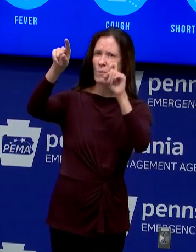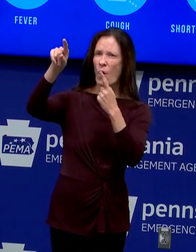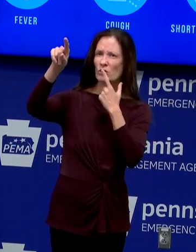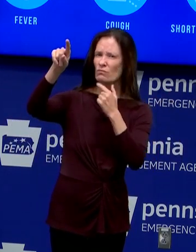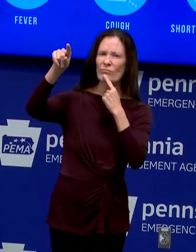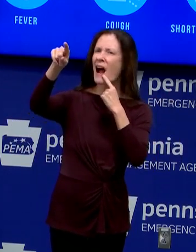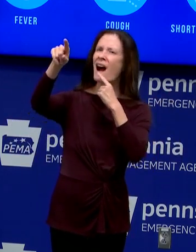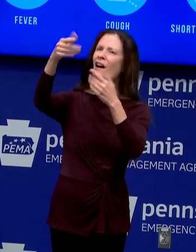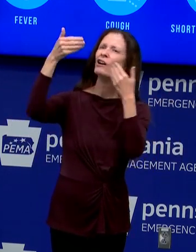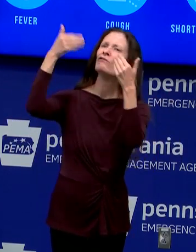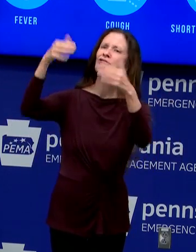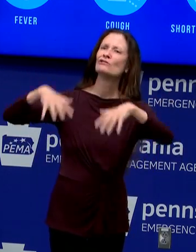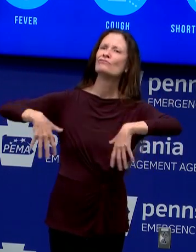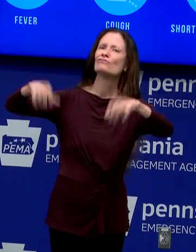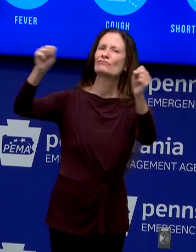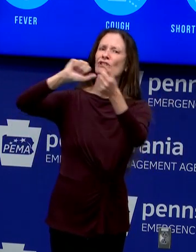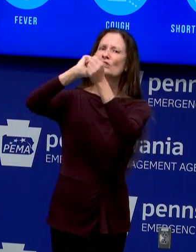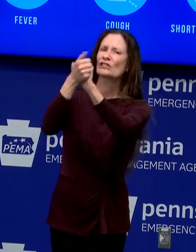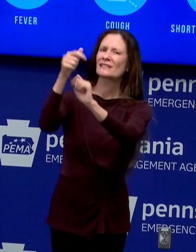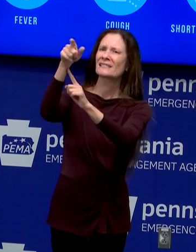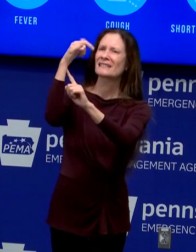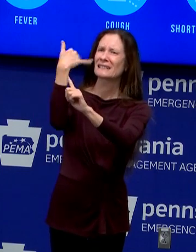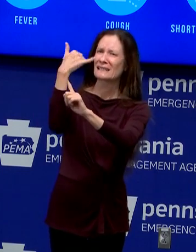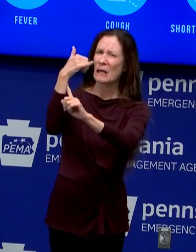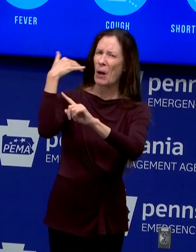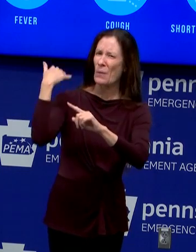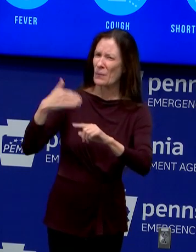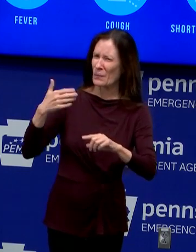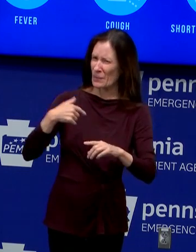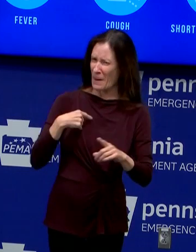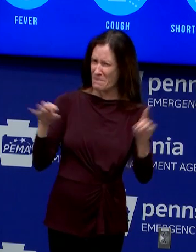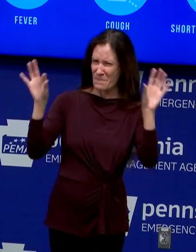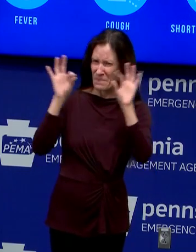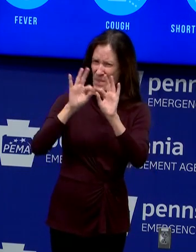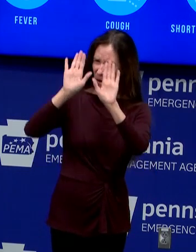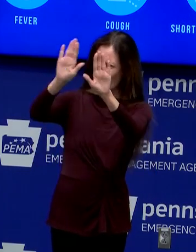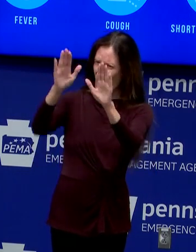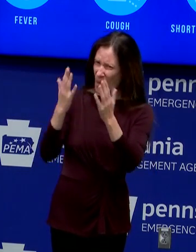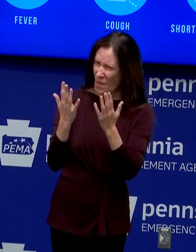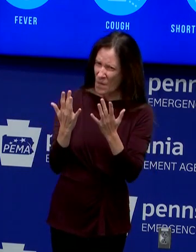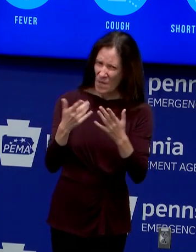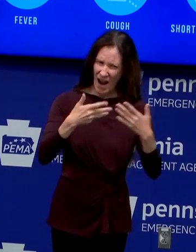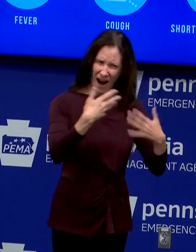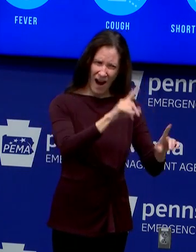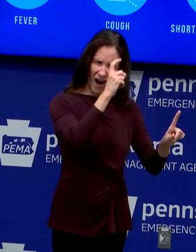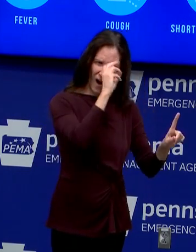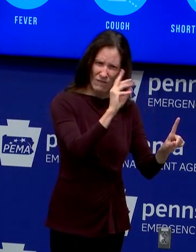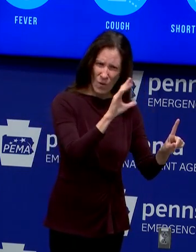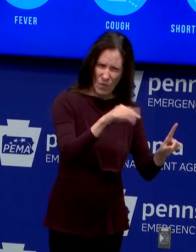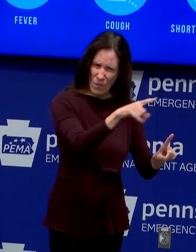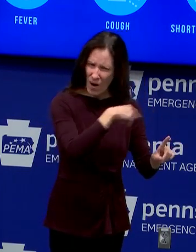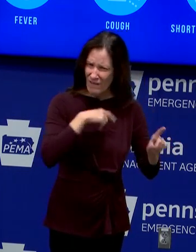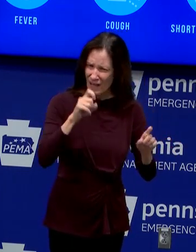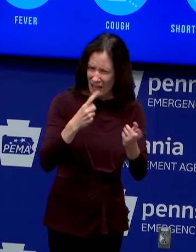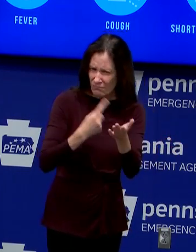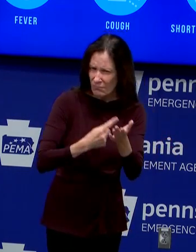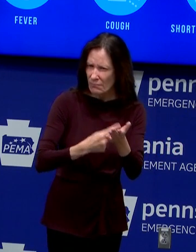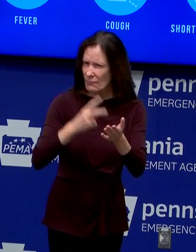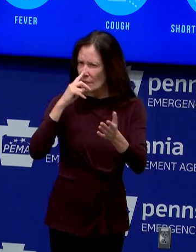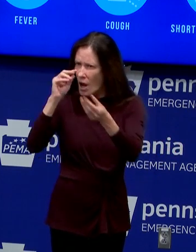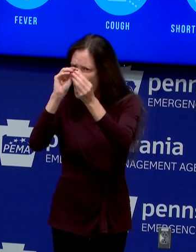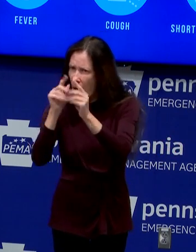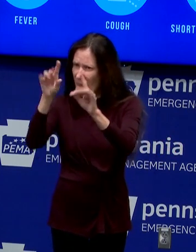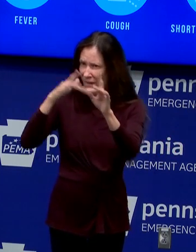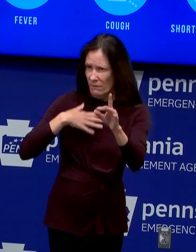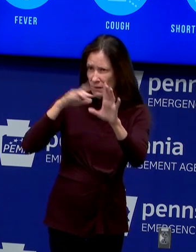different data, because we want to make sure that we don't precipitate outbreaks of COVID-19. From WTAE,